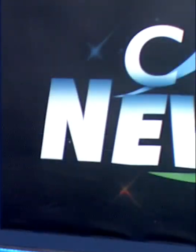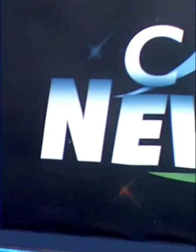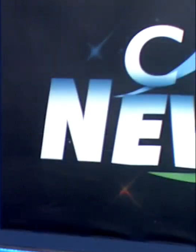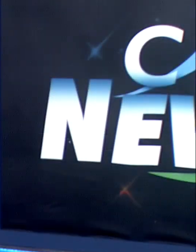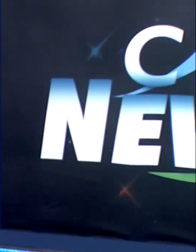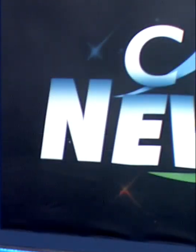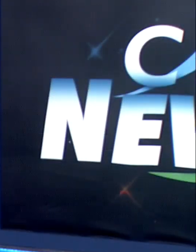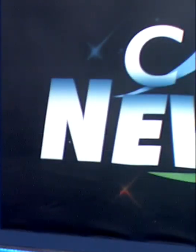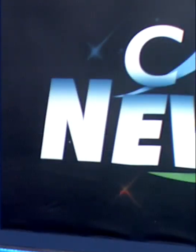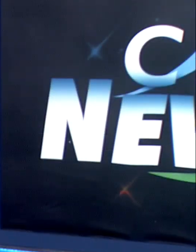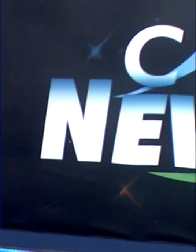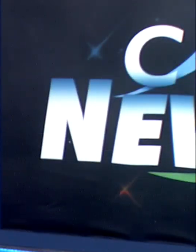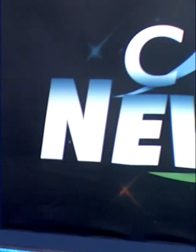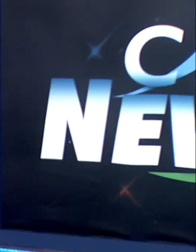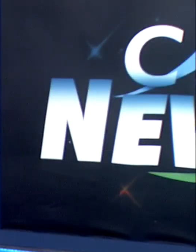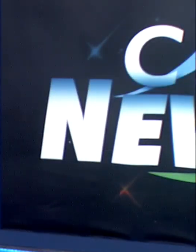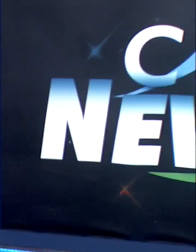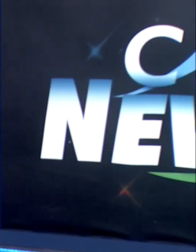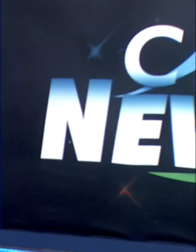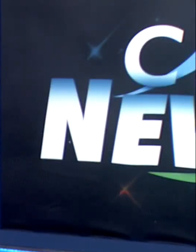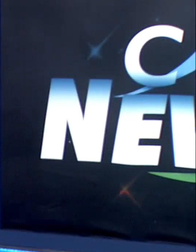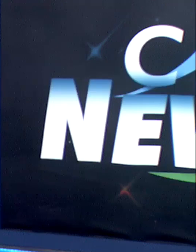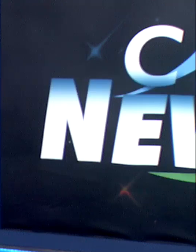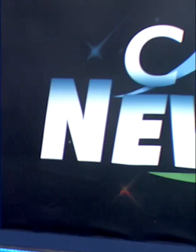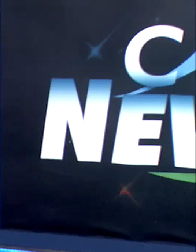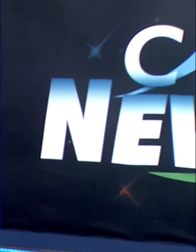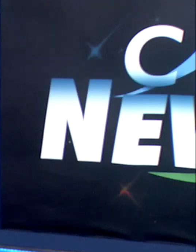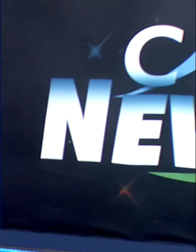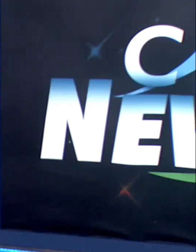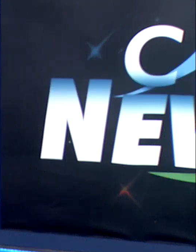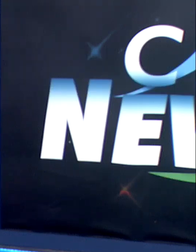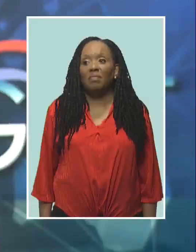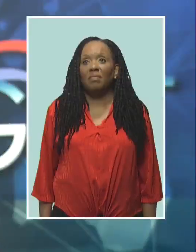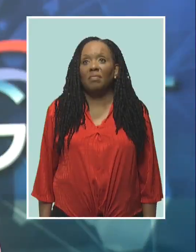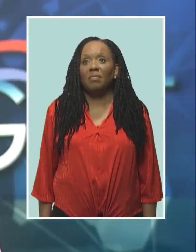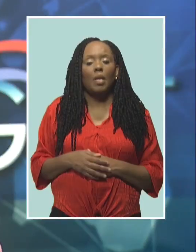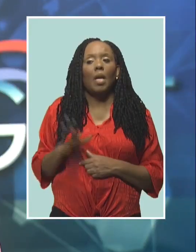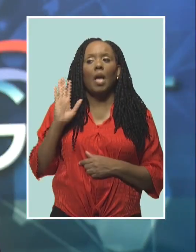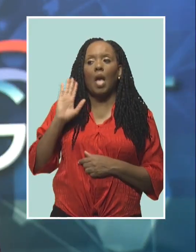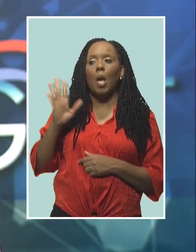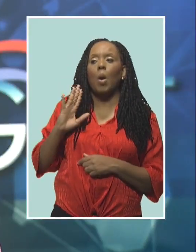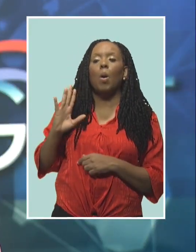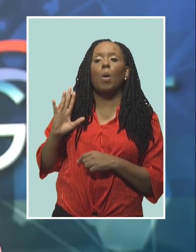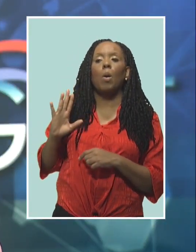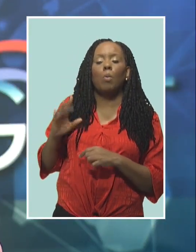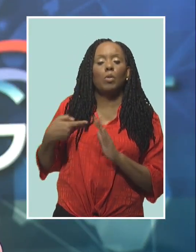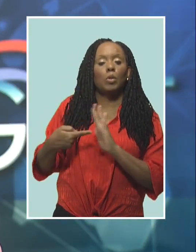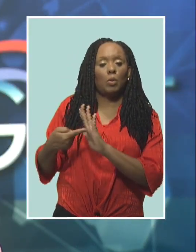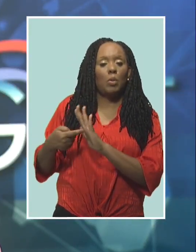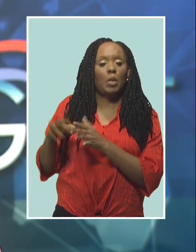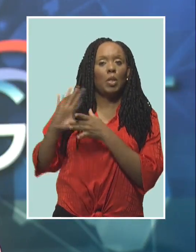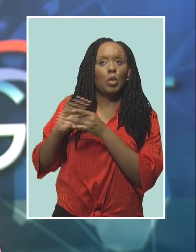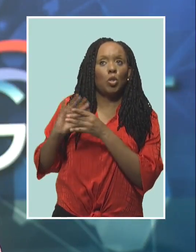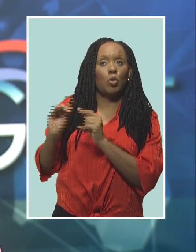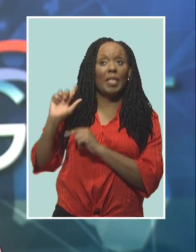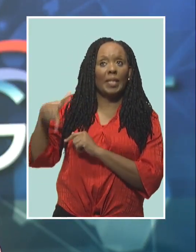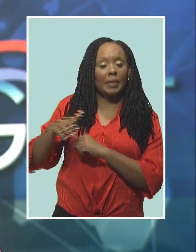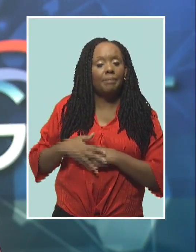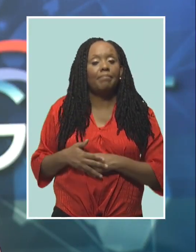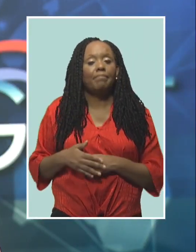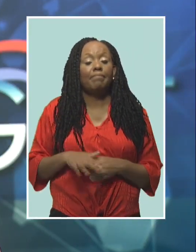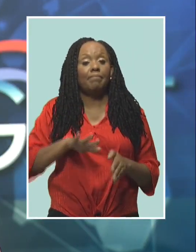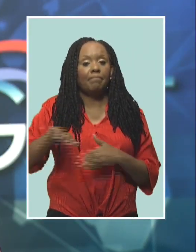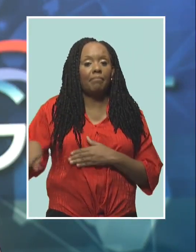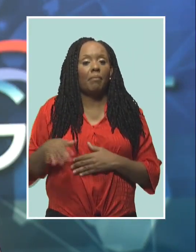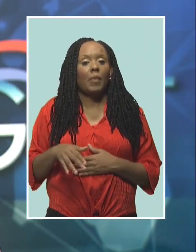Good evening and welcome to this edition of the CBC NewsNight. I'm Wendy Burke. Almost 3 weeks after Hurricane Beryl